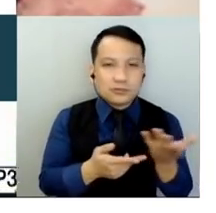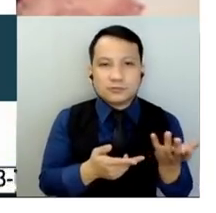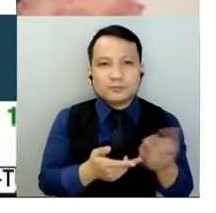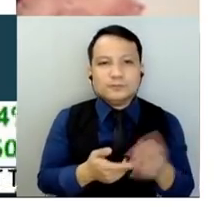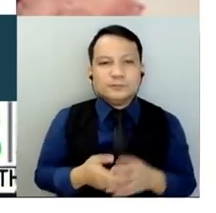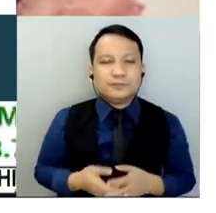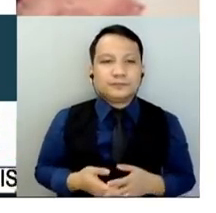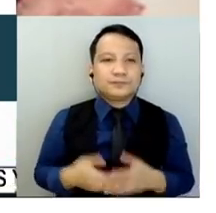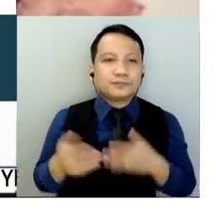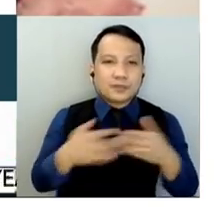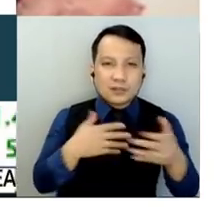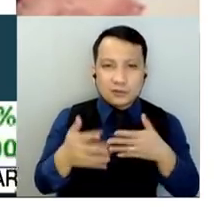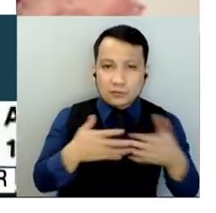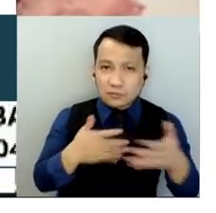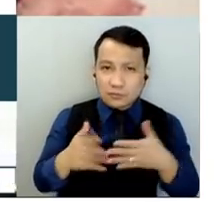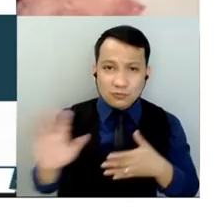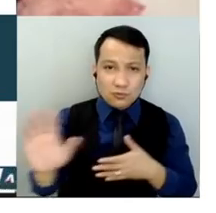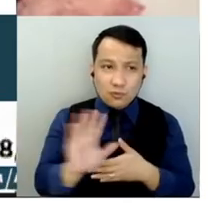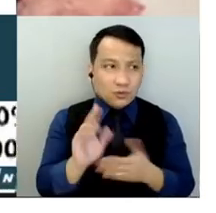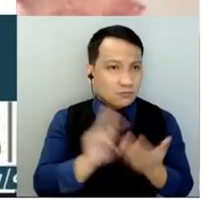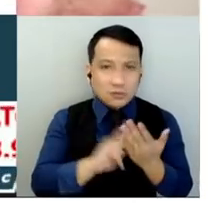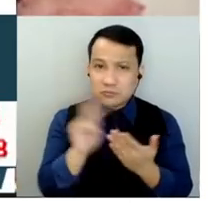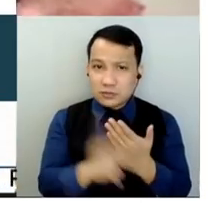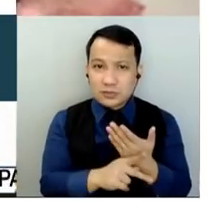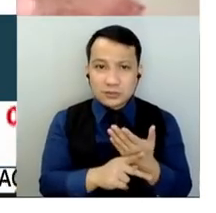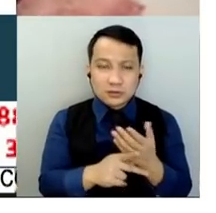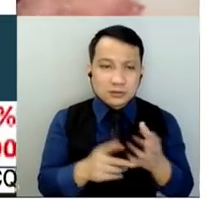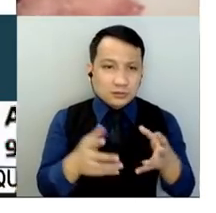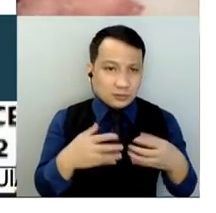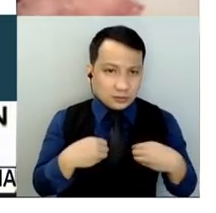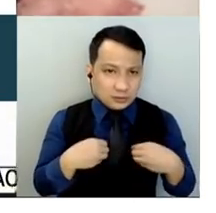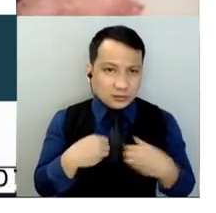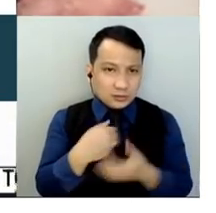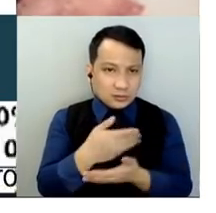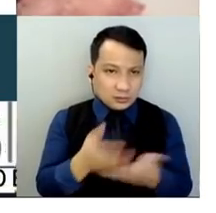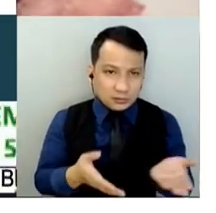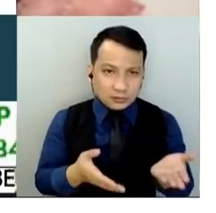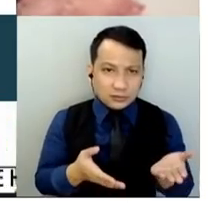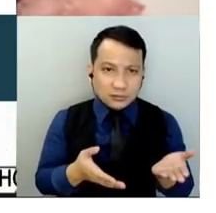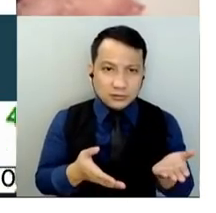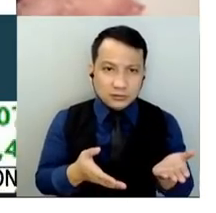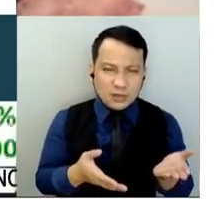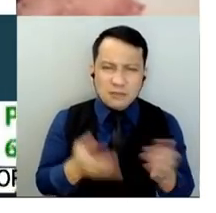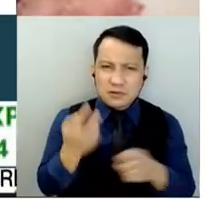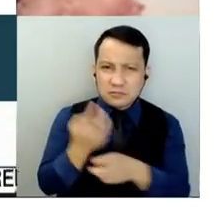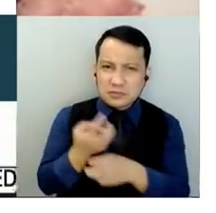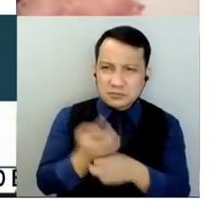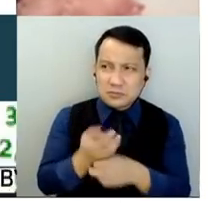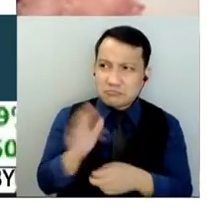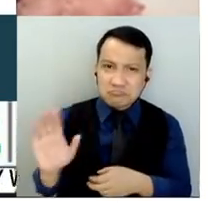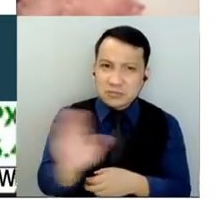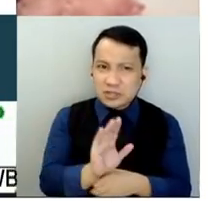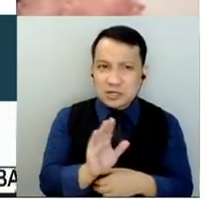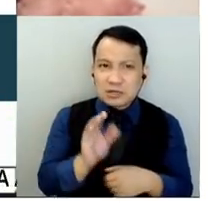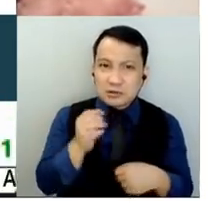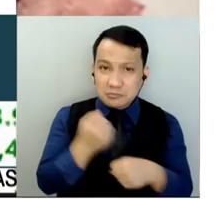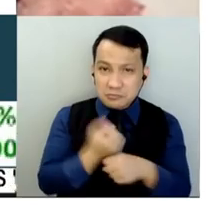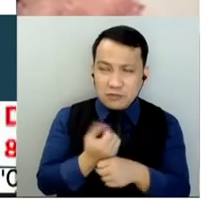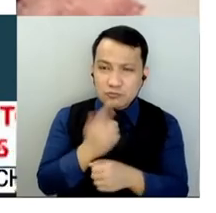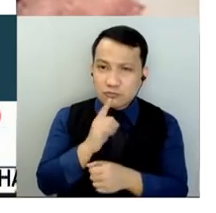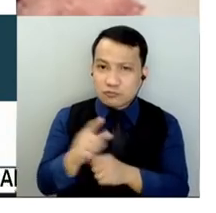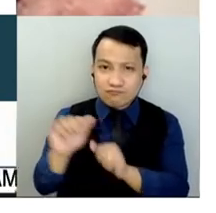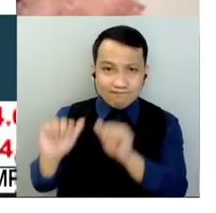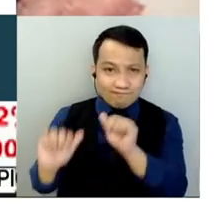Whether what that program is receiving or not, it's sometimes difficult to make that assessment